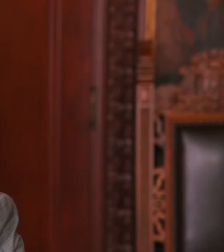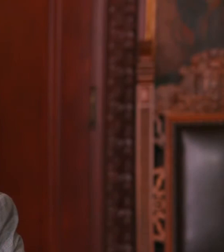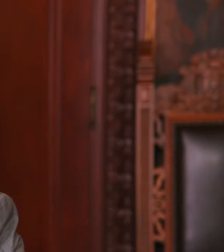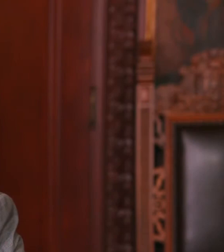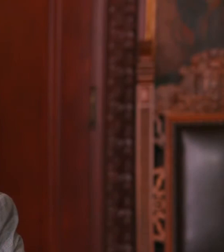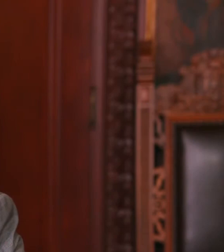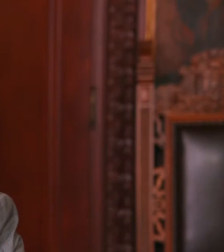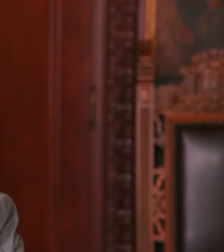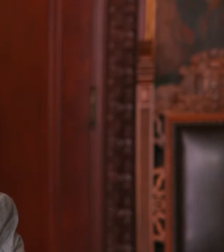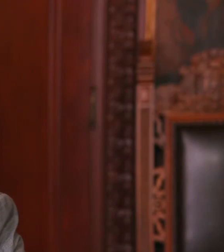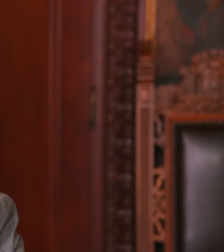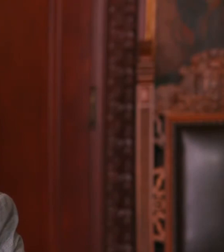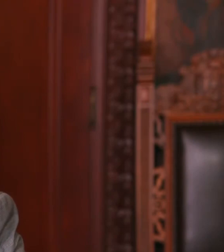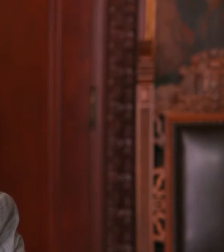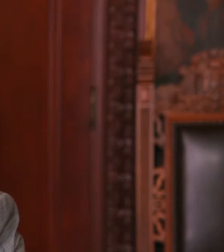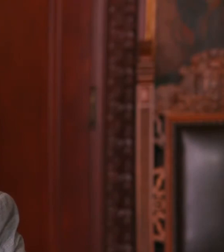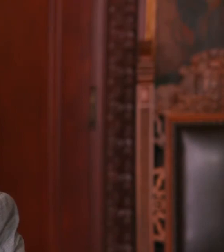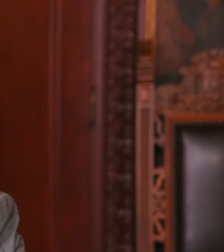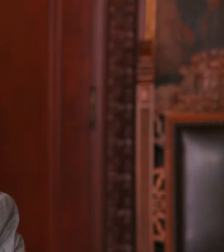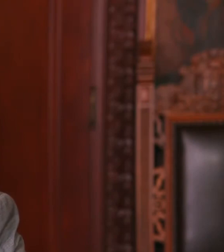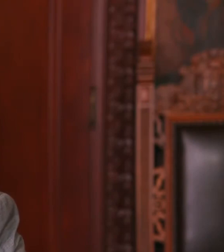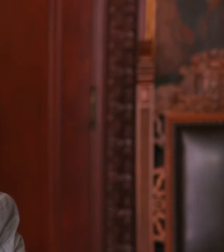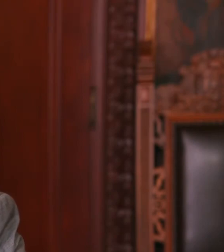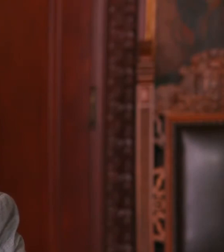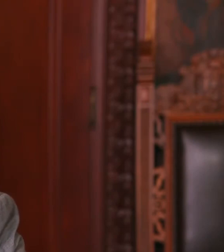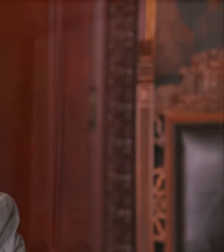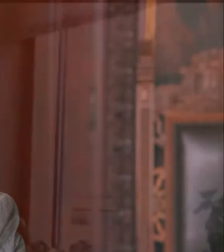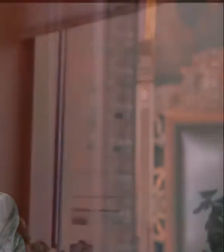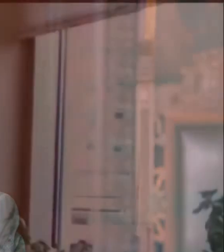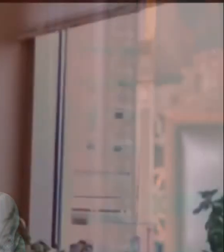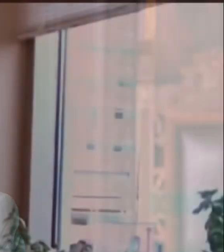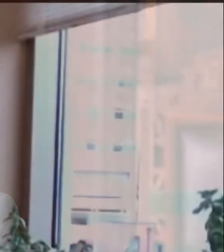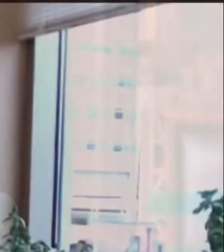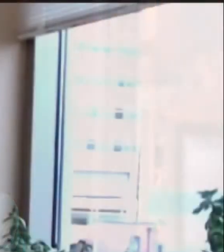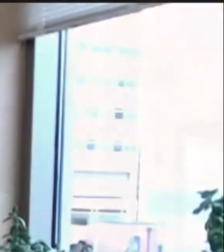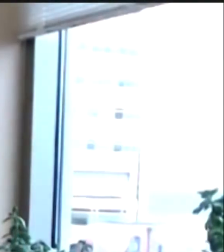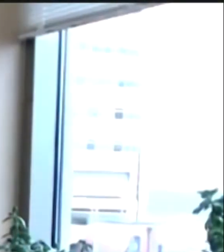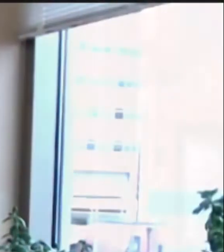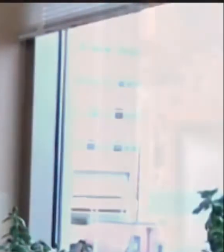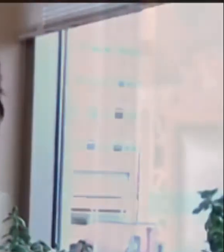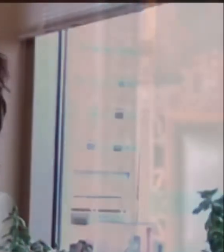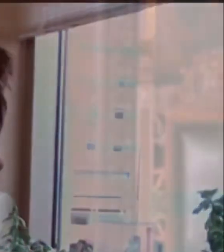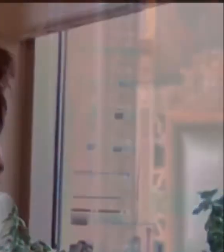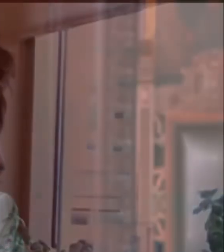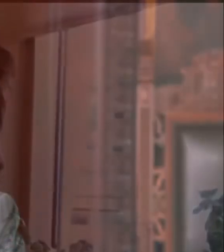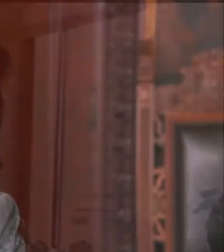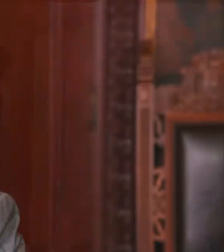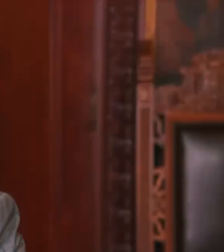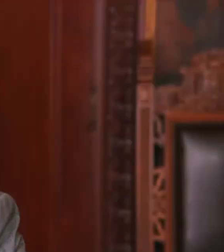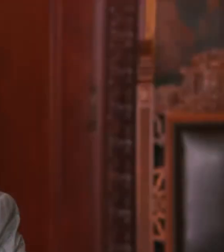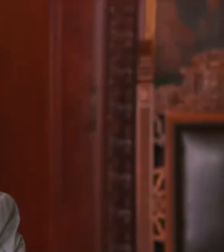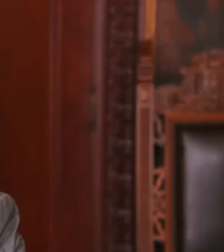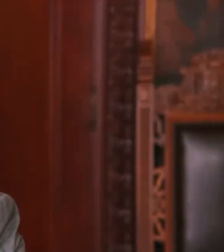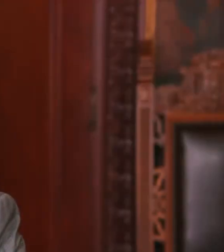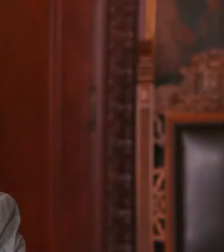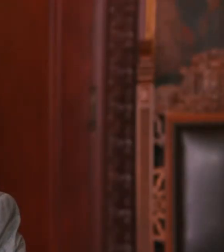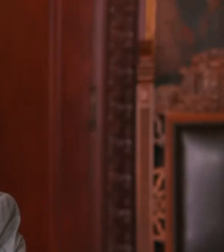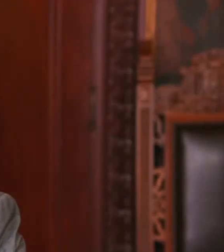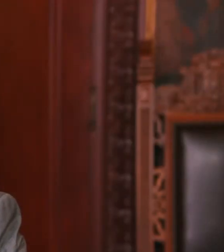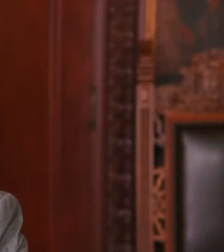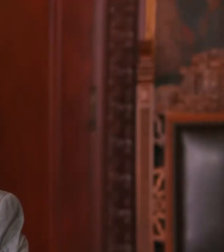phase of our pandemic response with the distribution of Pfizer COVID-19 vaccine across our state and country,